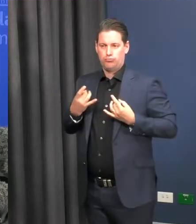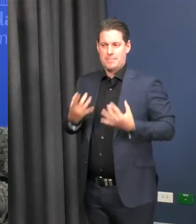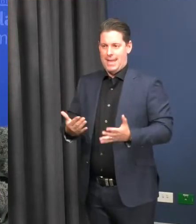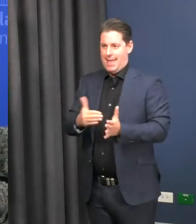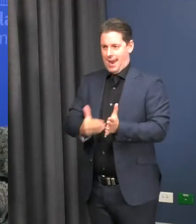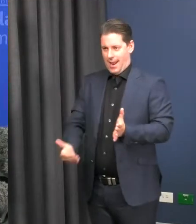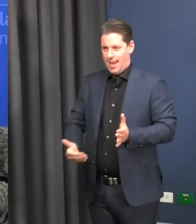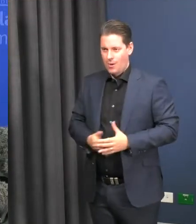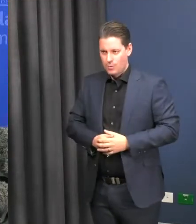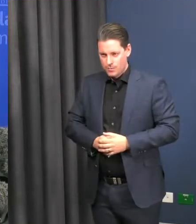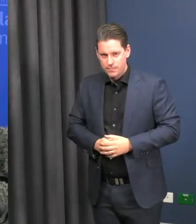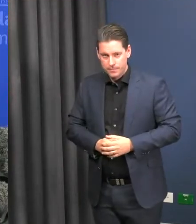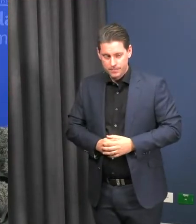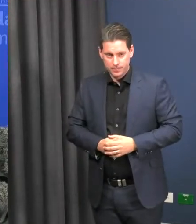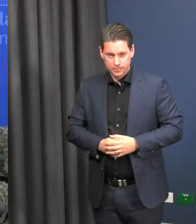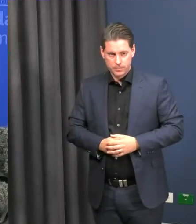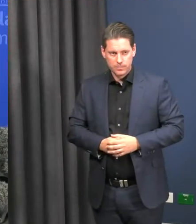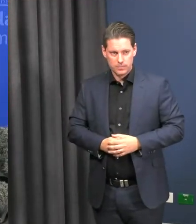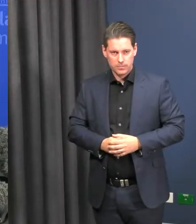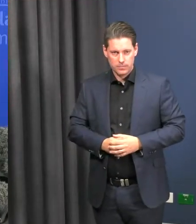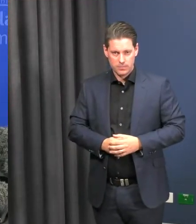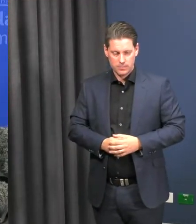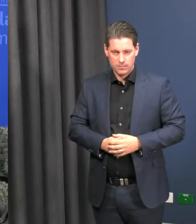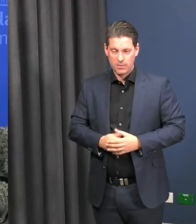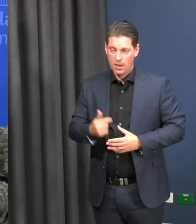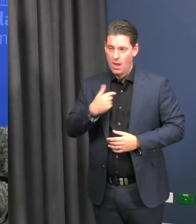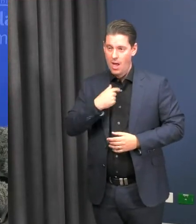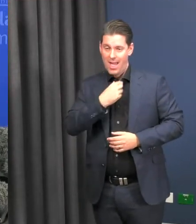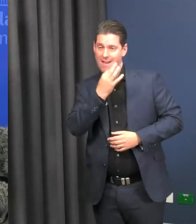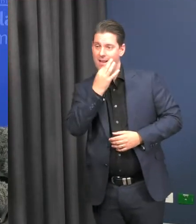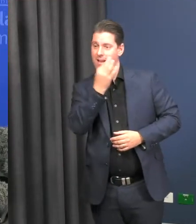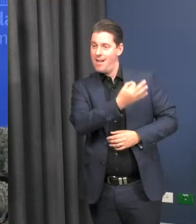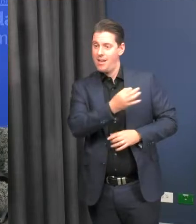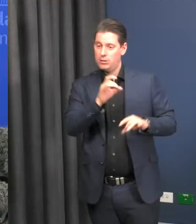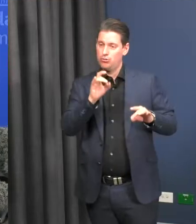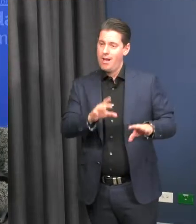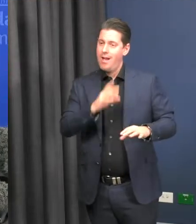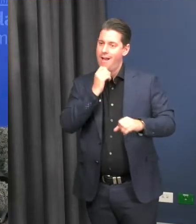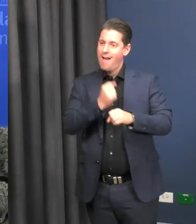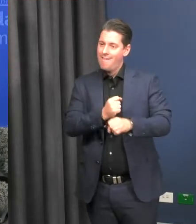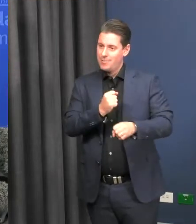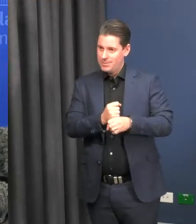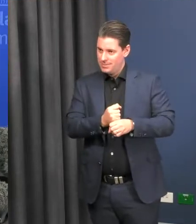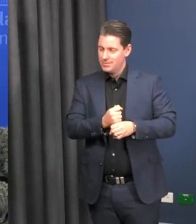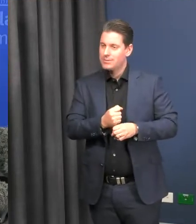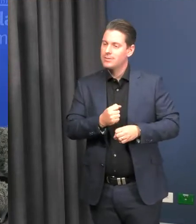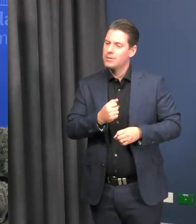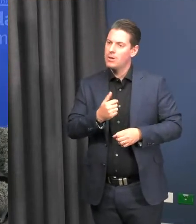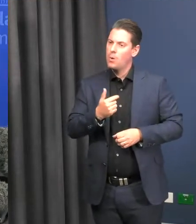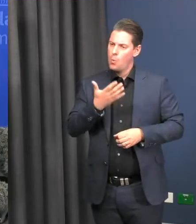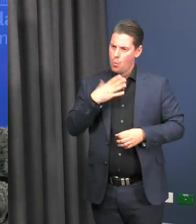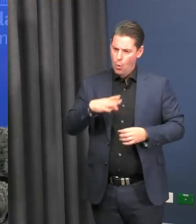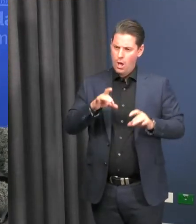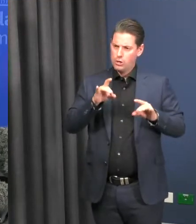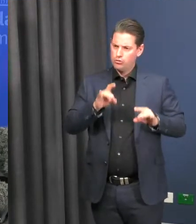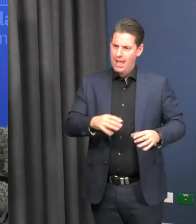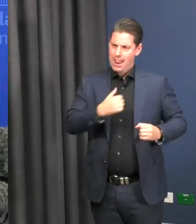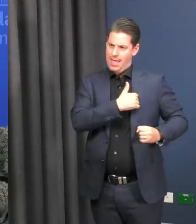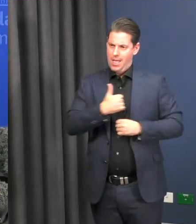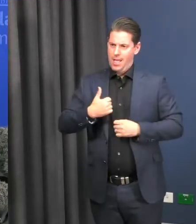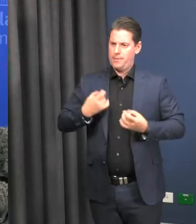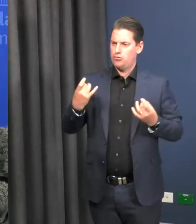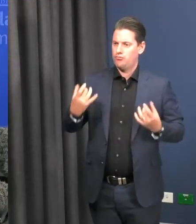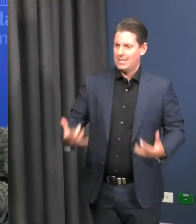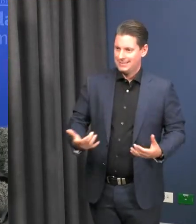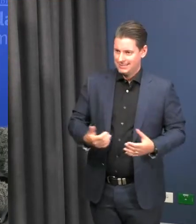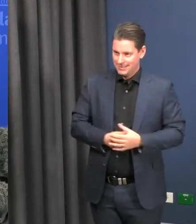I've also recently progressed formal requests to the Commonwealth to ensure assistance from the Australian Defence Force with respect